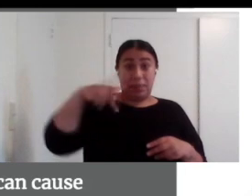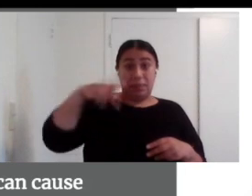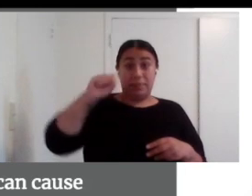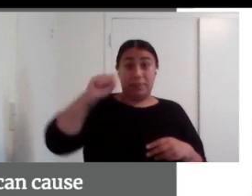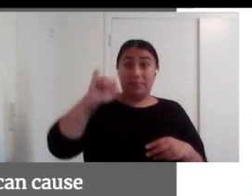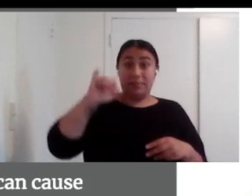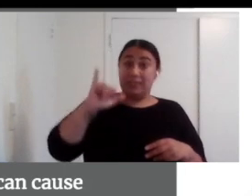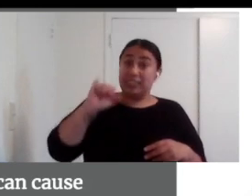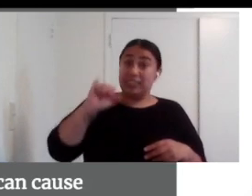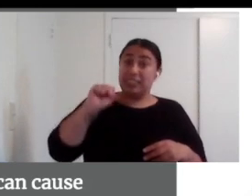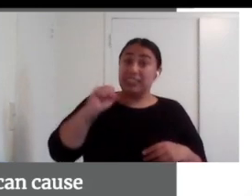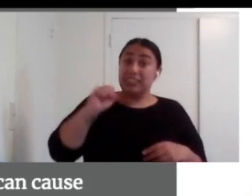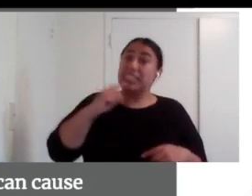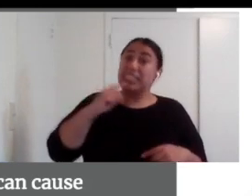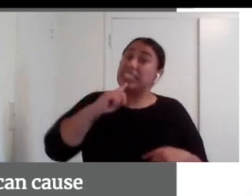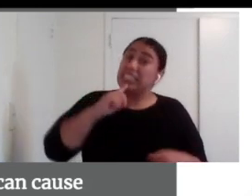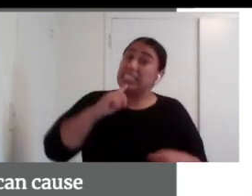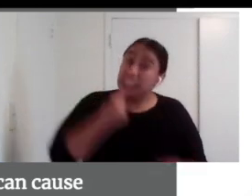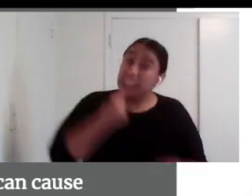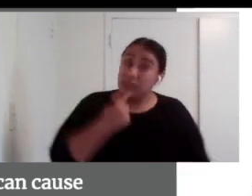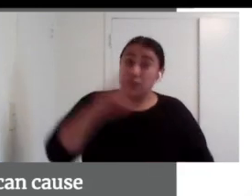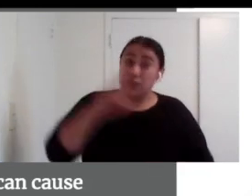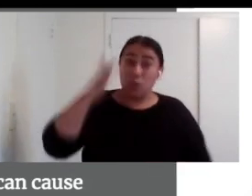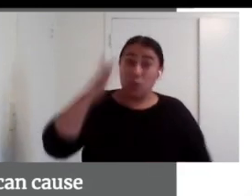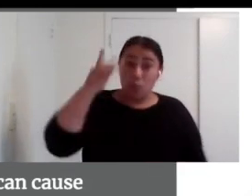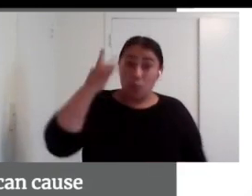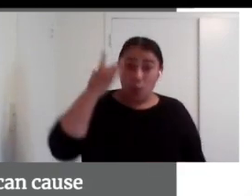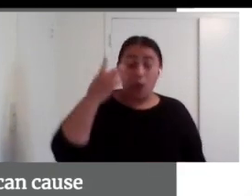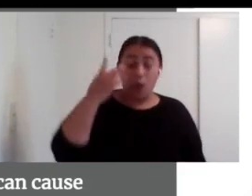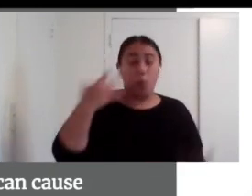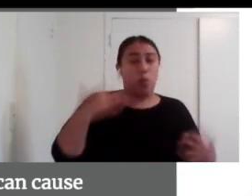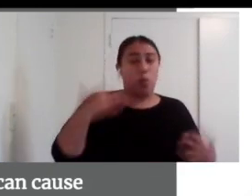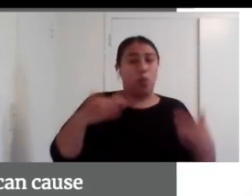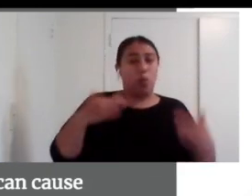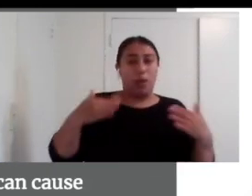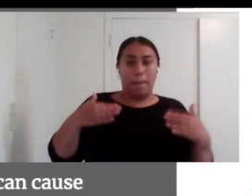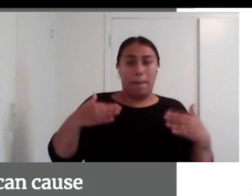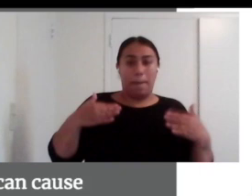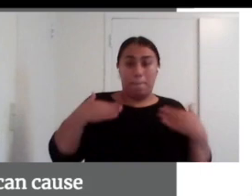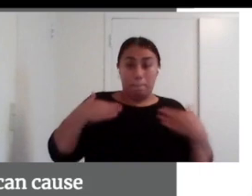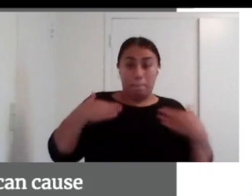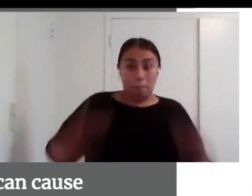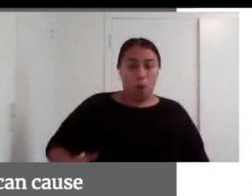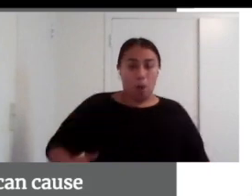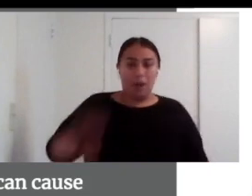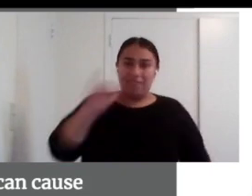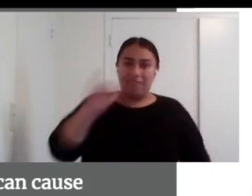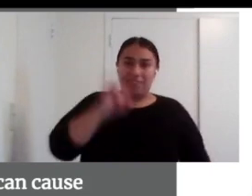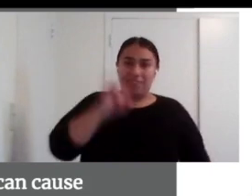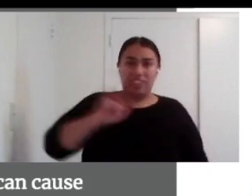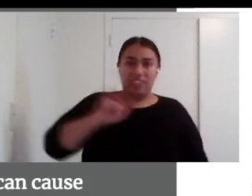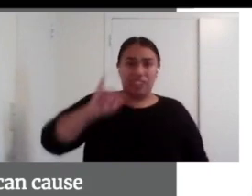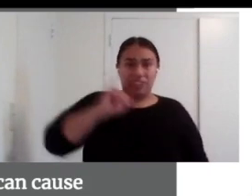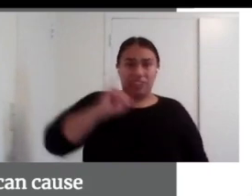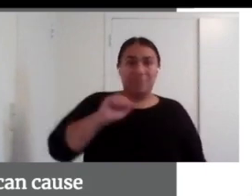or if that will get worse and progress, and they may lose complete functioning of their legs. Again, it really is unpredictable and hard for us to